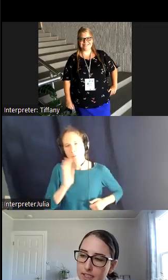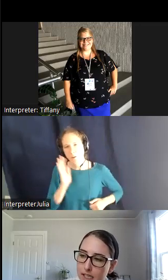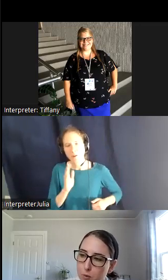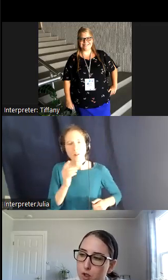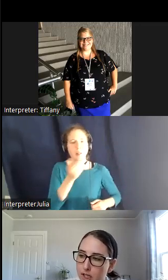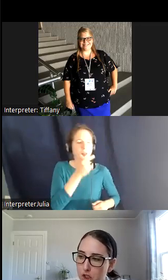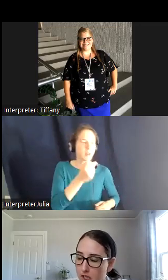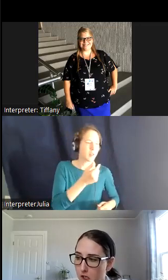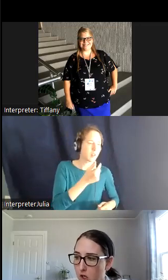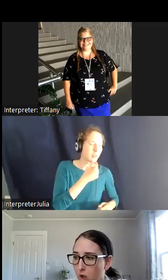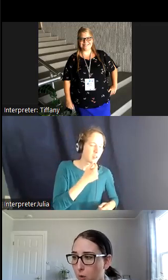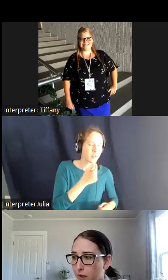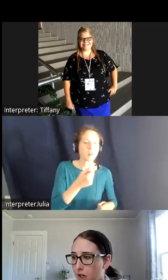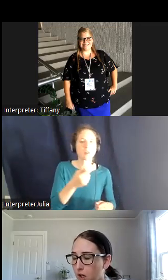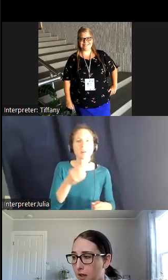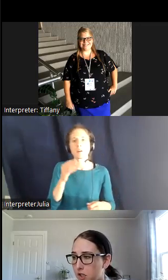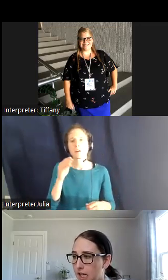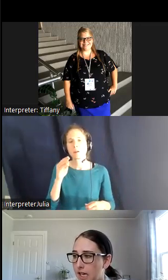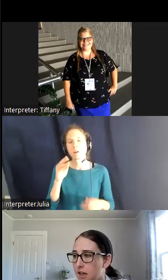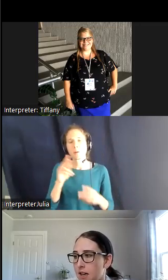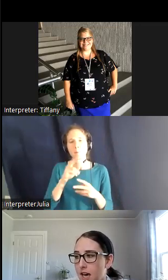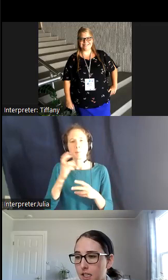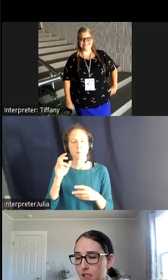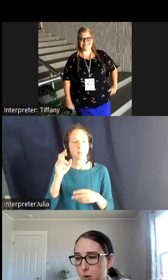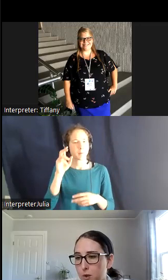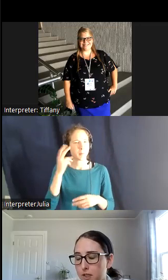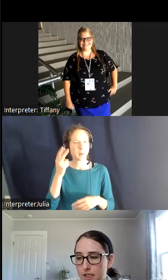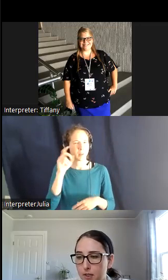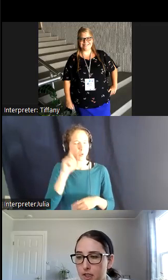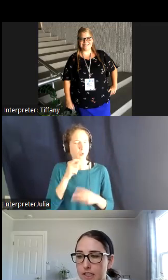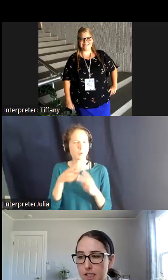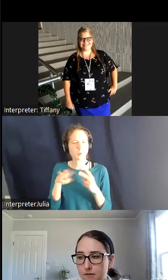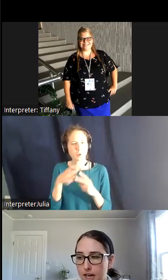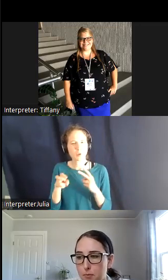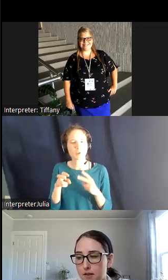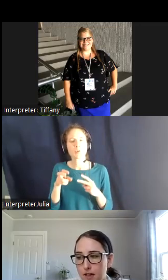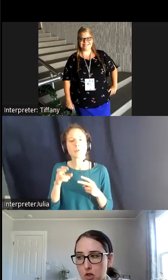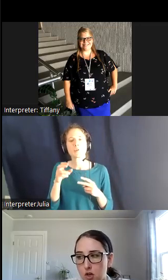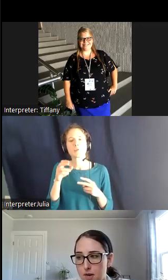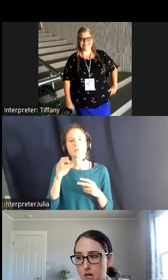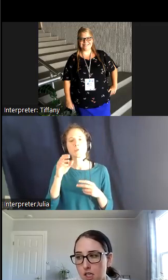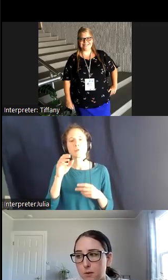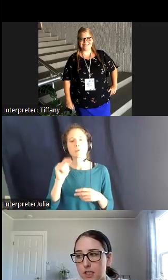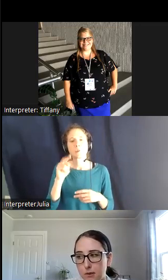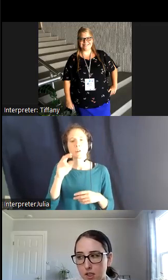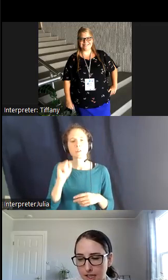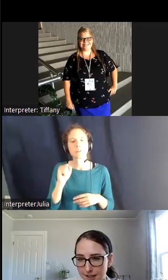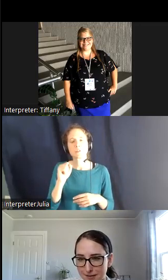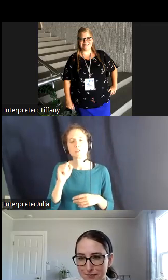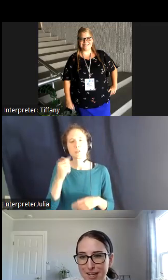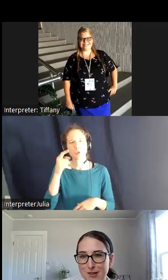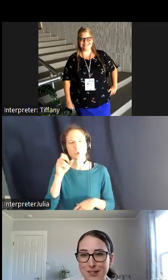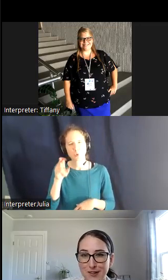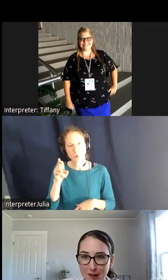gay, bisexual, transgender, or queer or questioning, and individuals with disabilities as defined by the Federal Americans with Disabilities